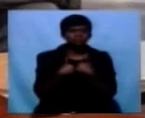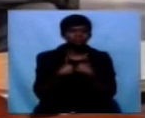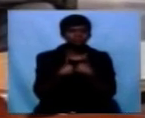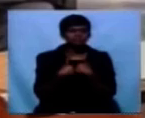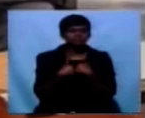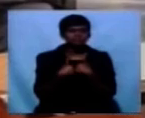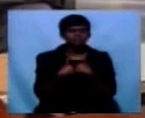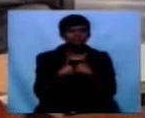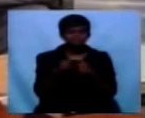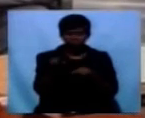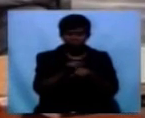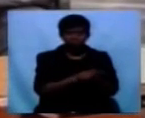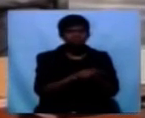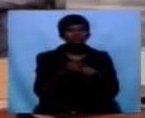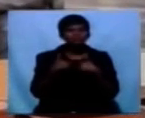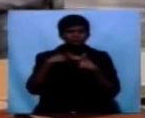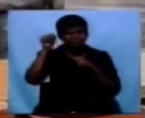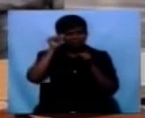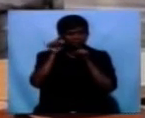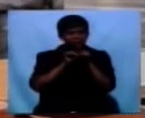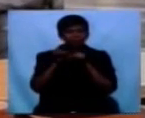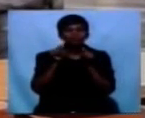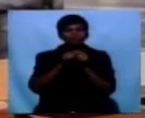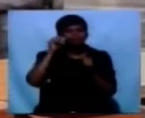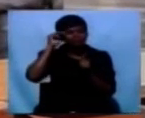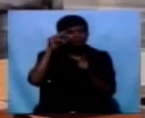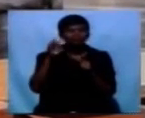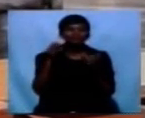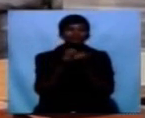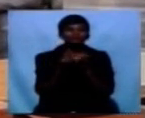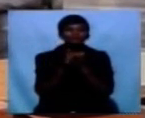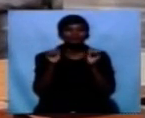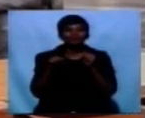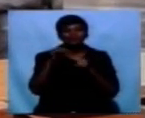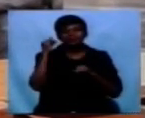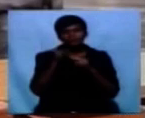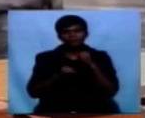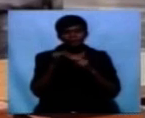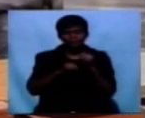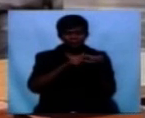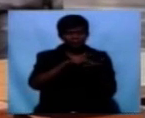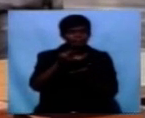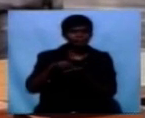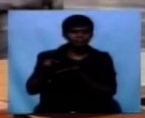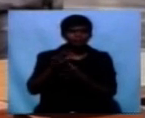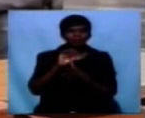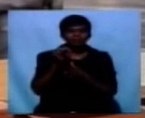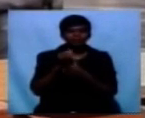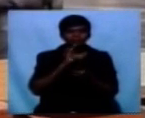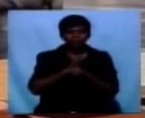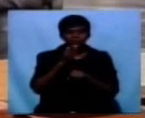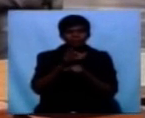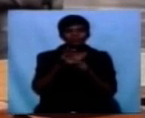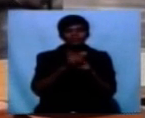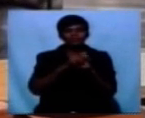these contractors for a long. We have agreed with Minister of Finance that we are able to complete this payment by or immediately after the month